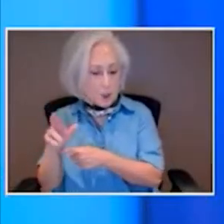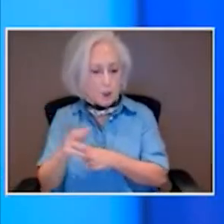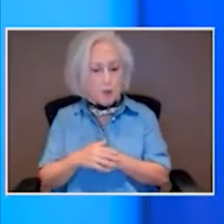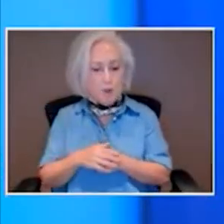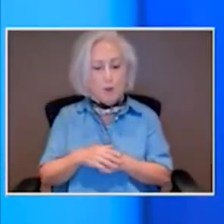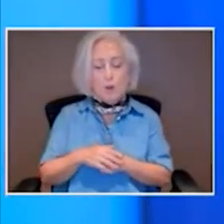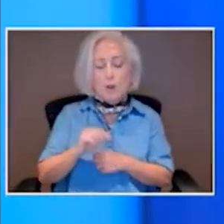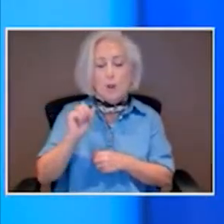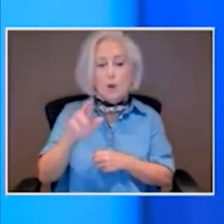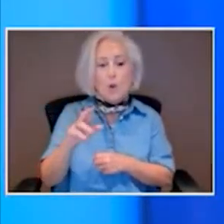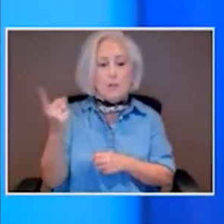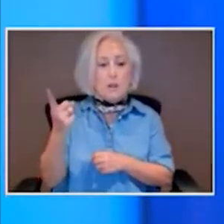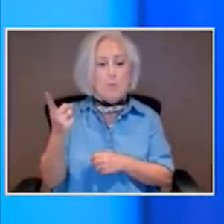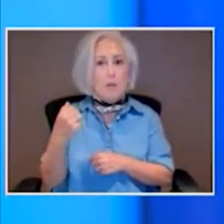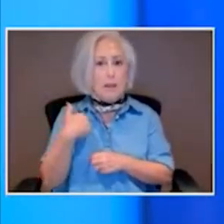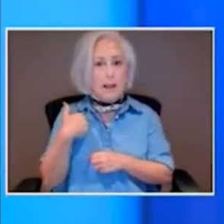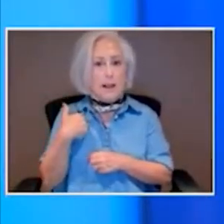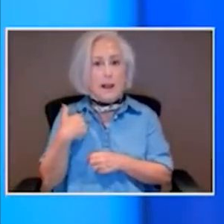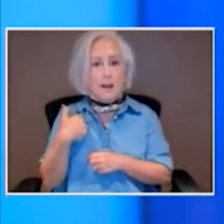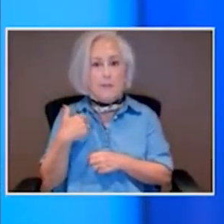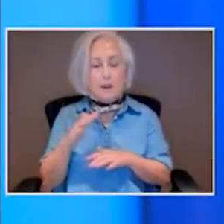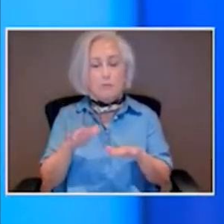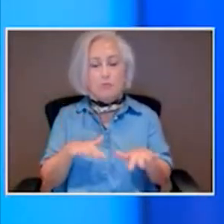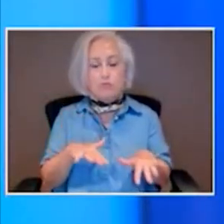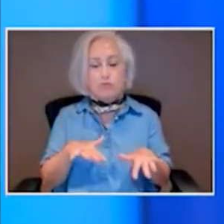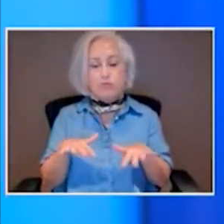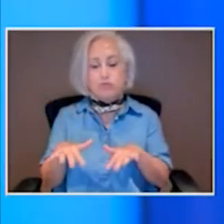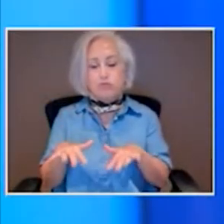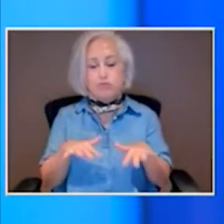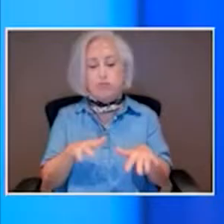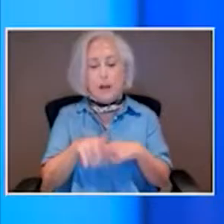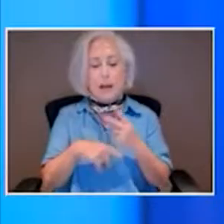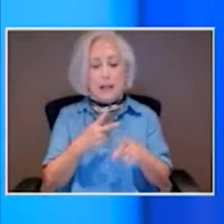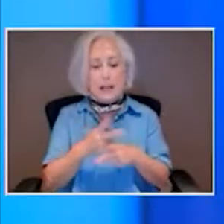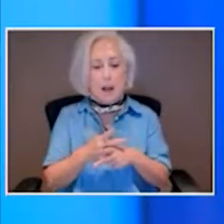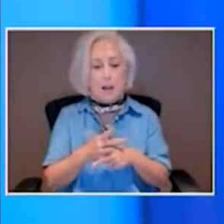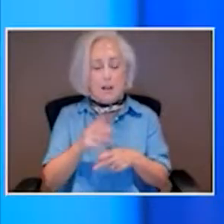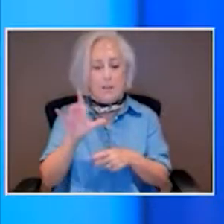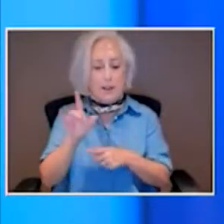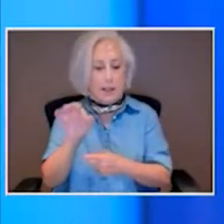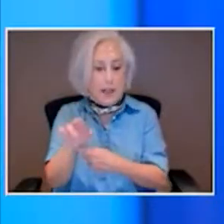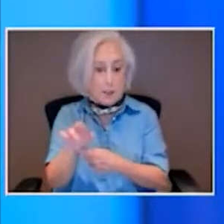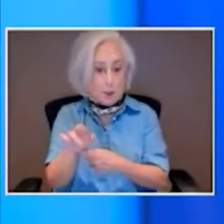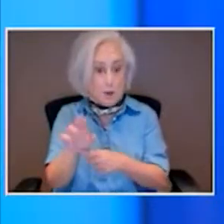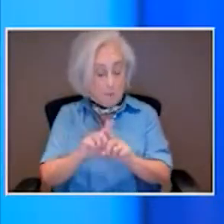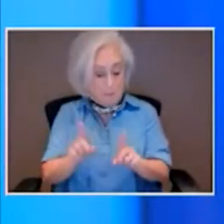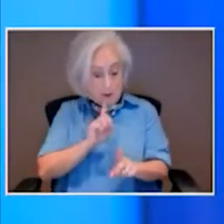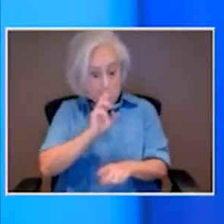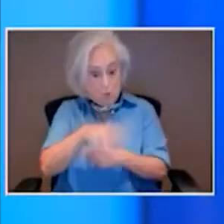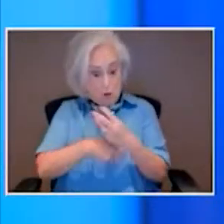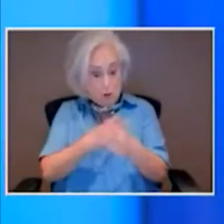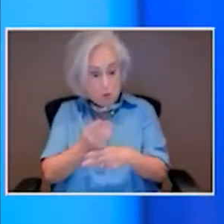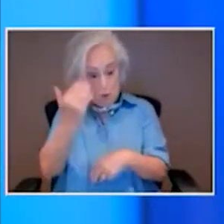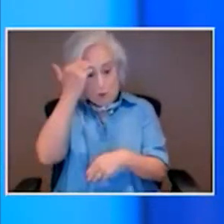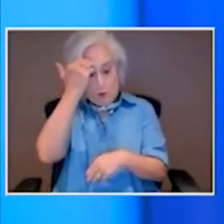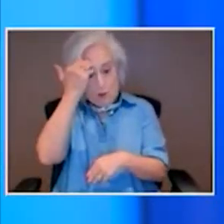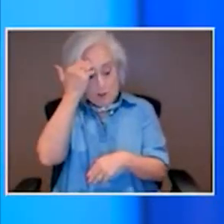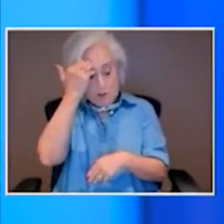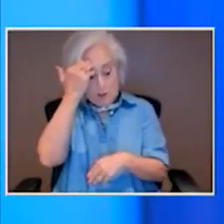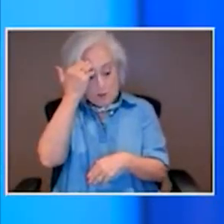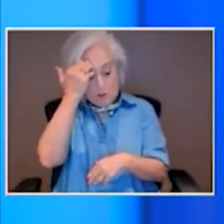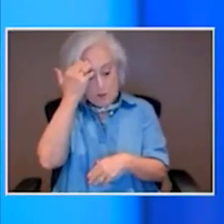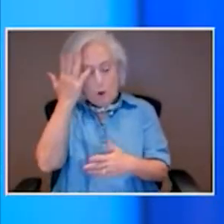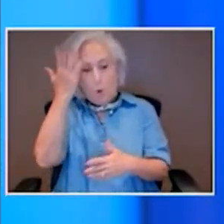almost dormant type of in situ disease. But the reality that we know is why do mammograms